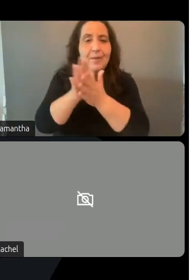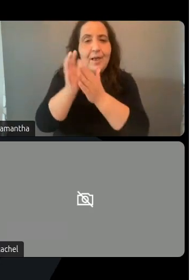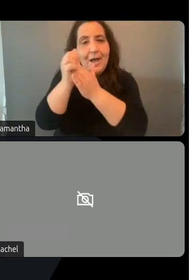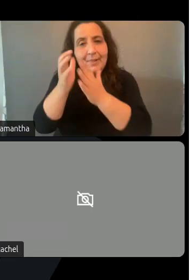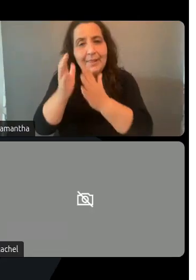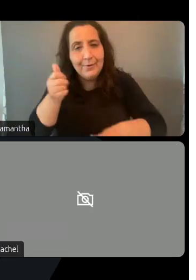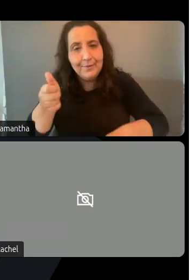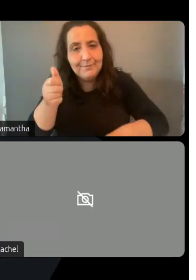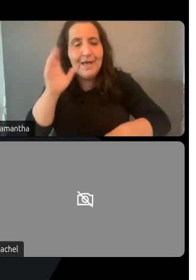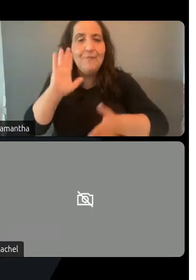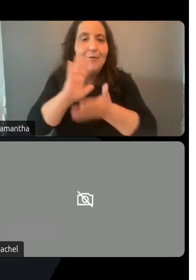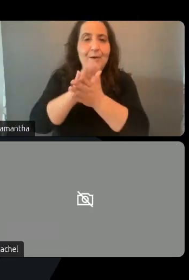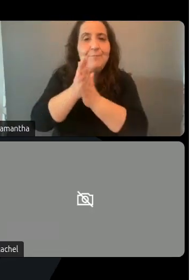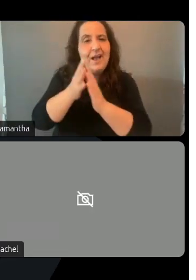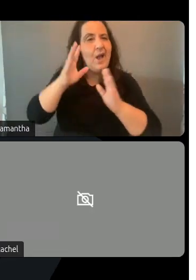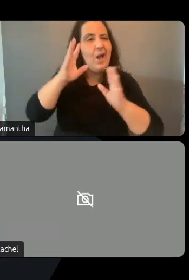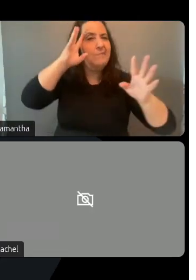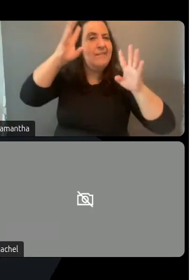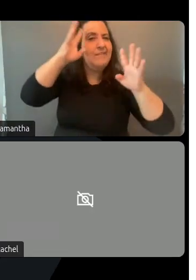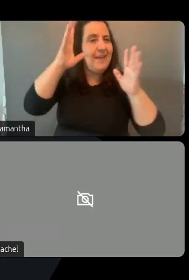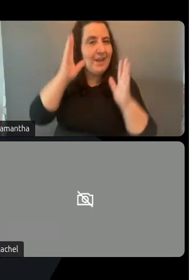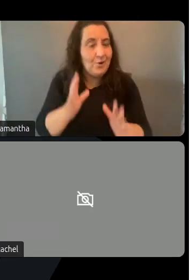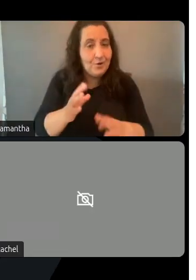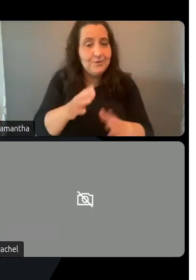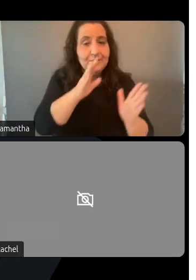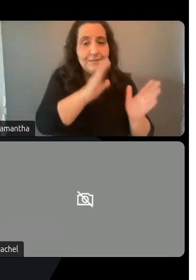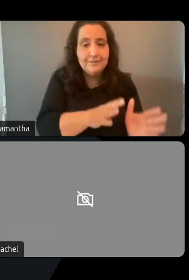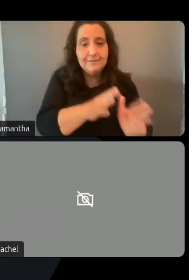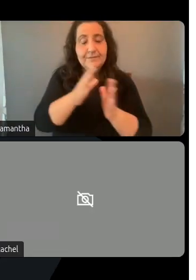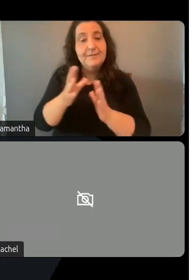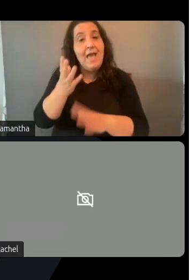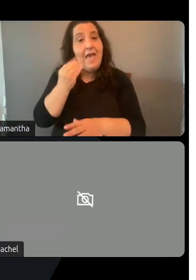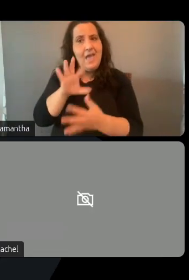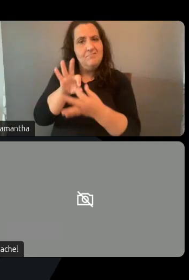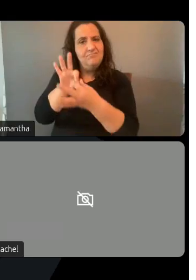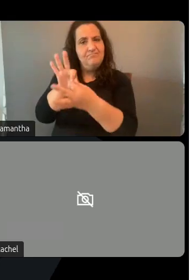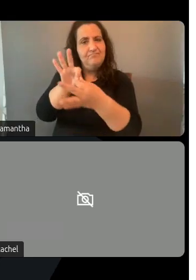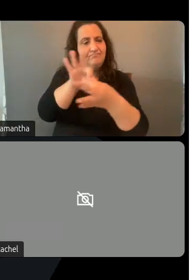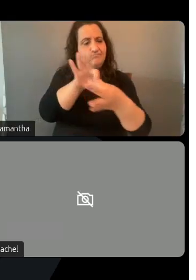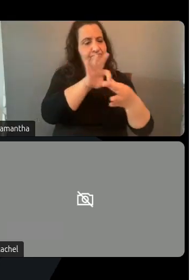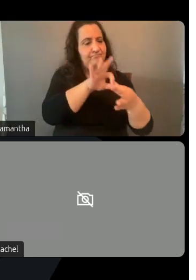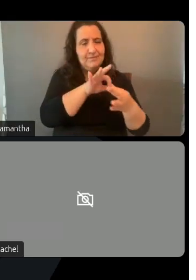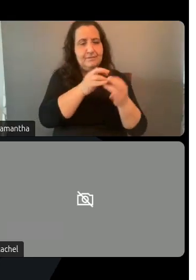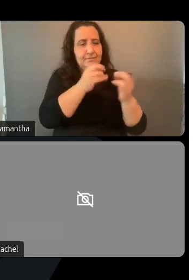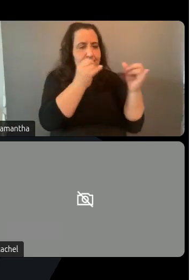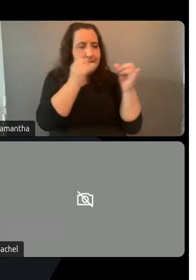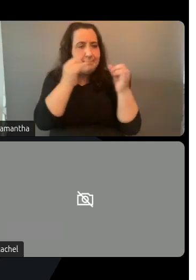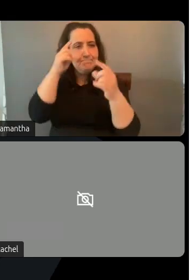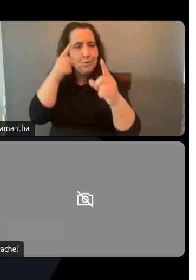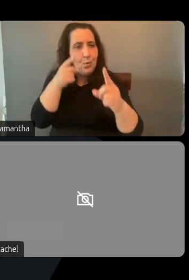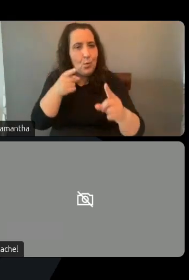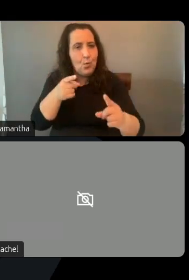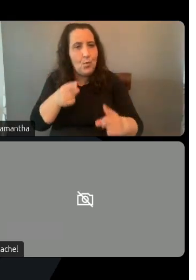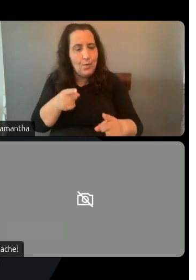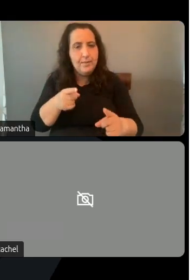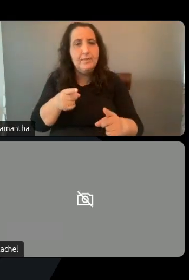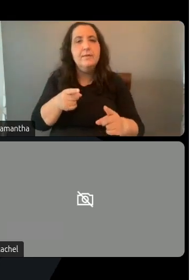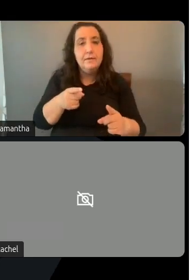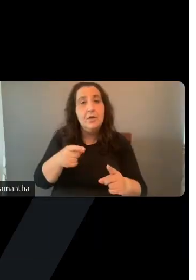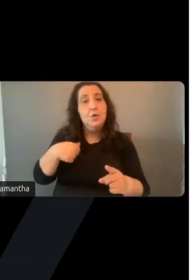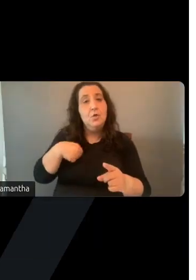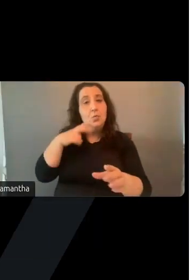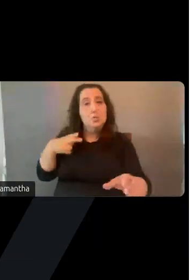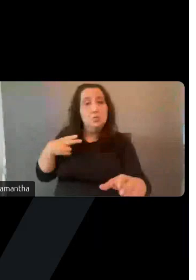And build relationships with colleagues dedicated to a shared goal. You'd be joining a robust network of over